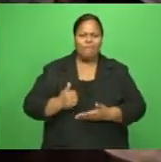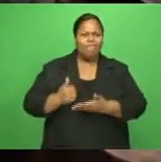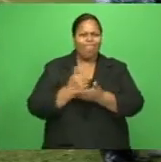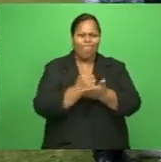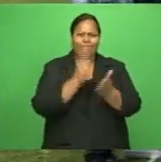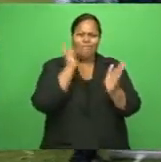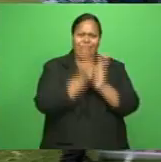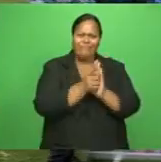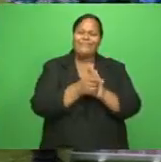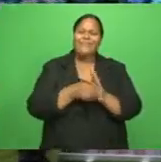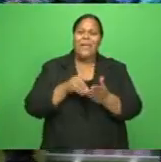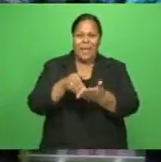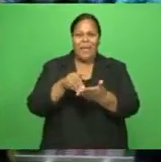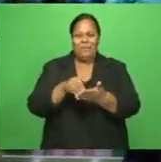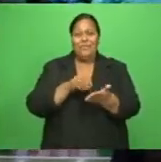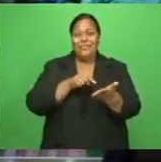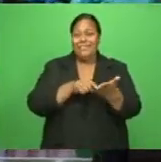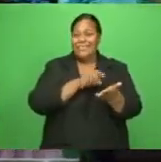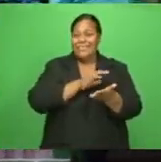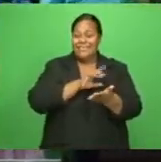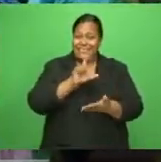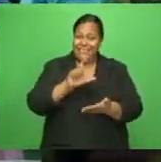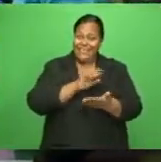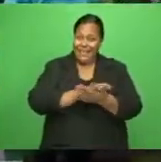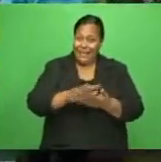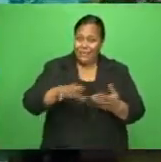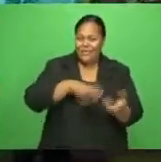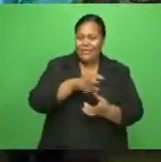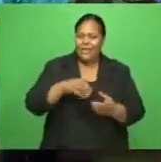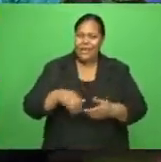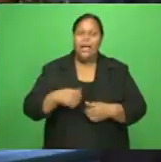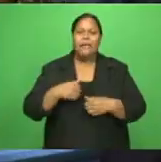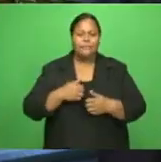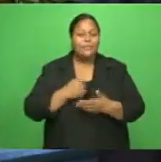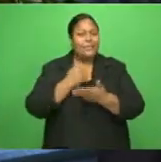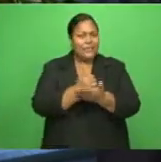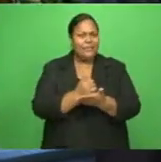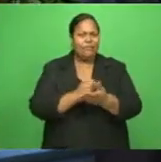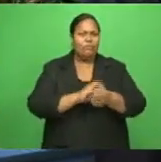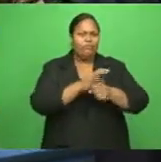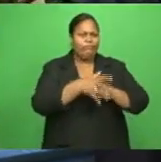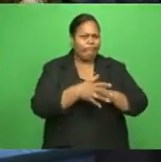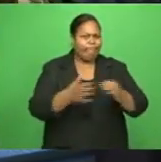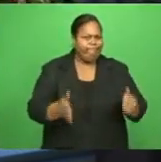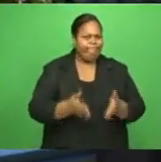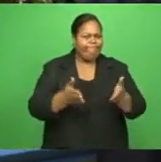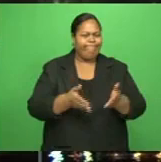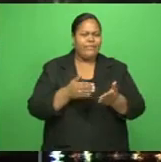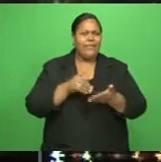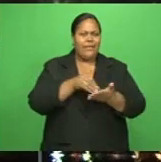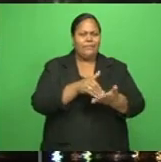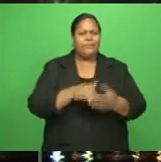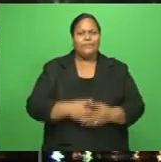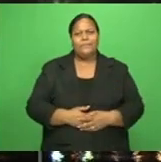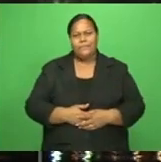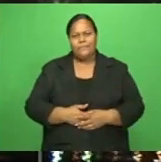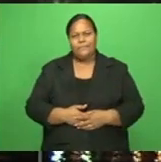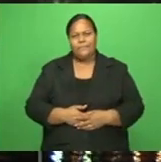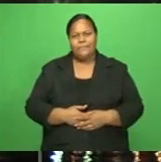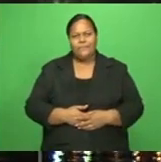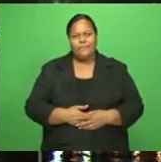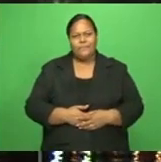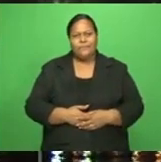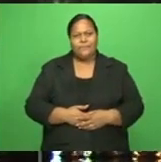Harold and their continued assistance towards fighting COVID-19. Apinis Wangardovu, FBC News. The World